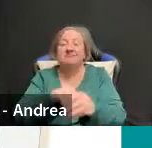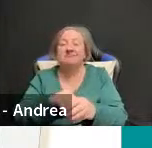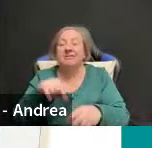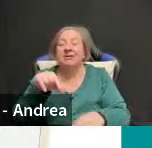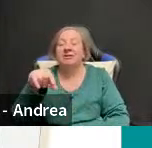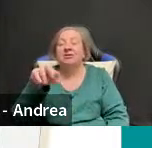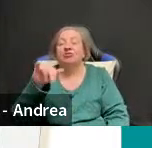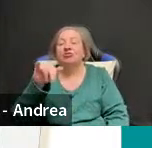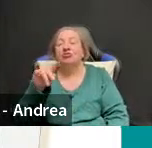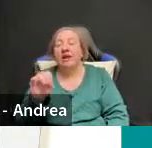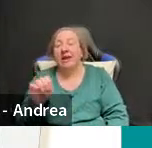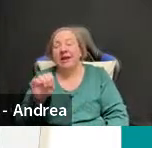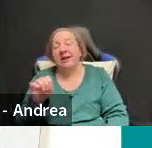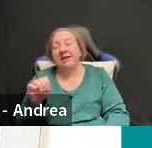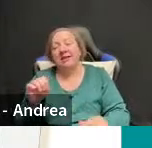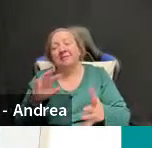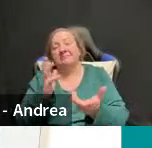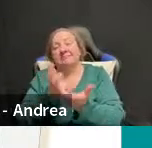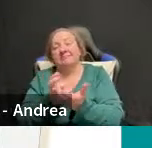is